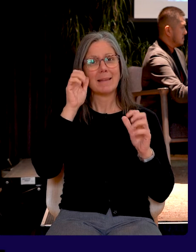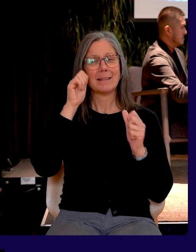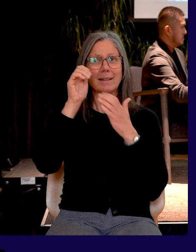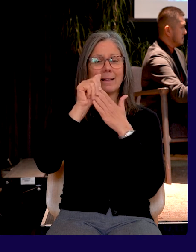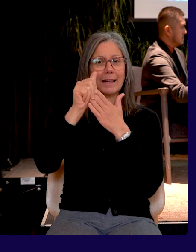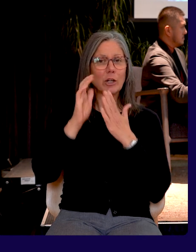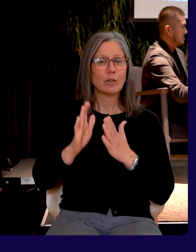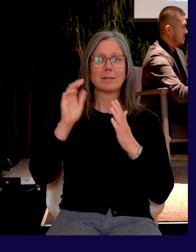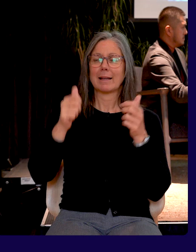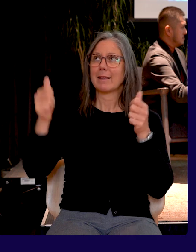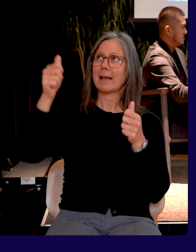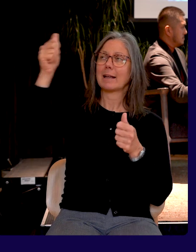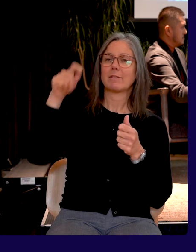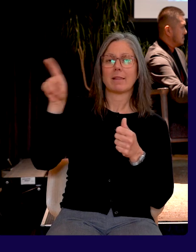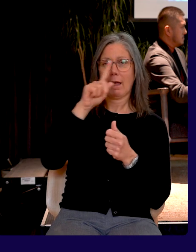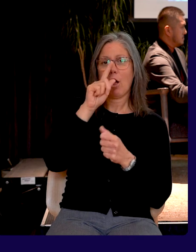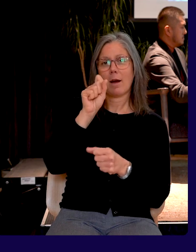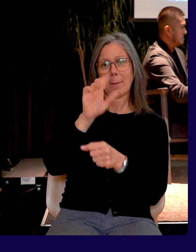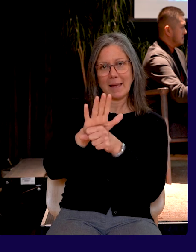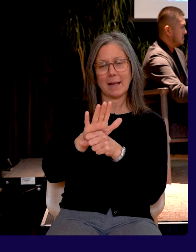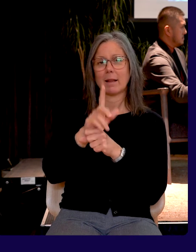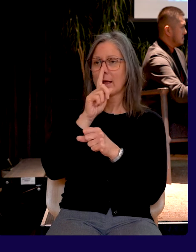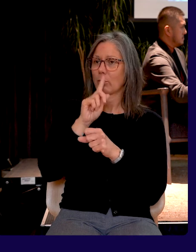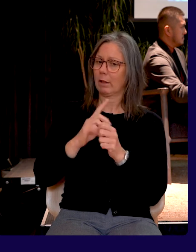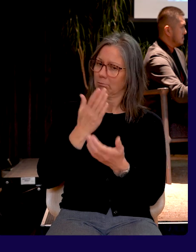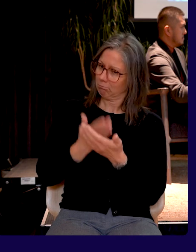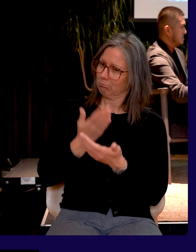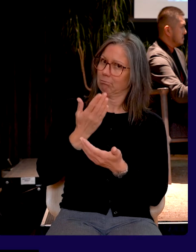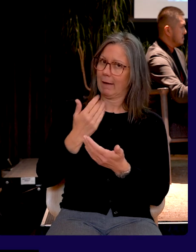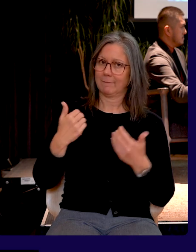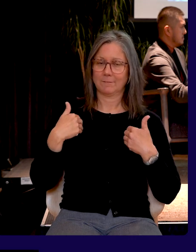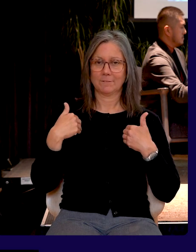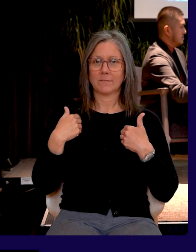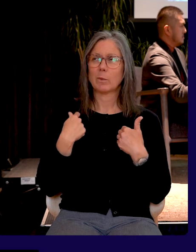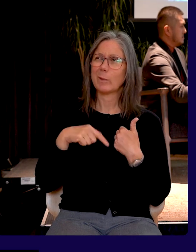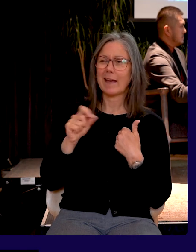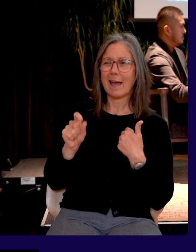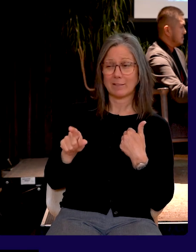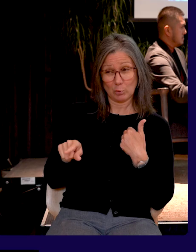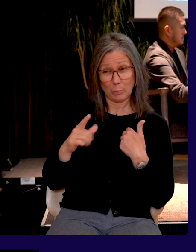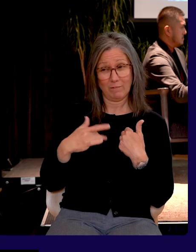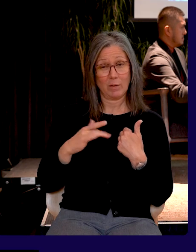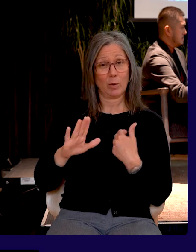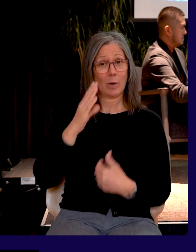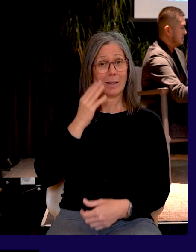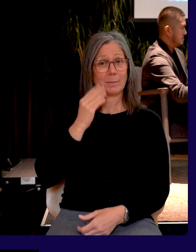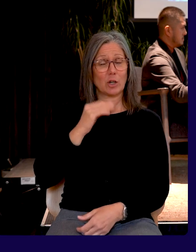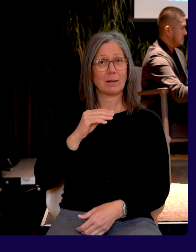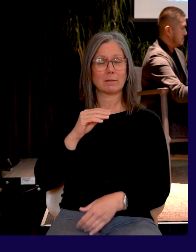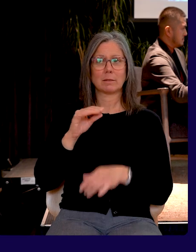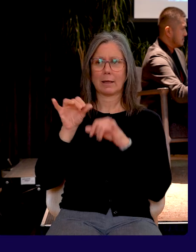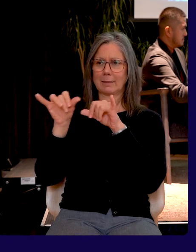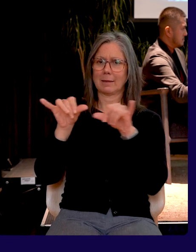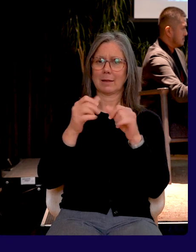and leaders who are committed. They walk the talk. We ask, do you feel what you've experienced is consistent